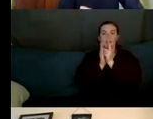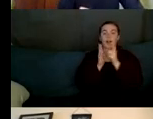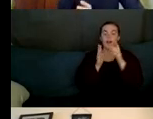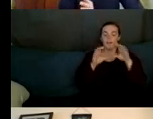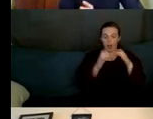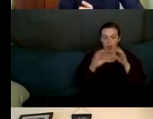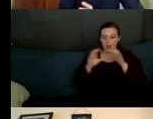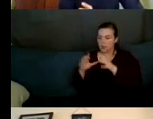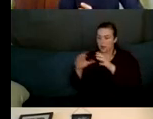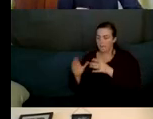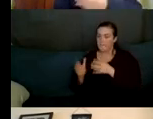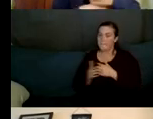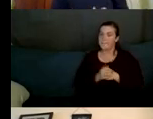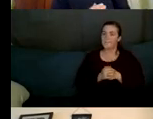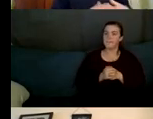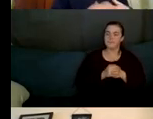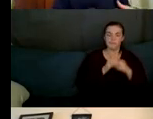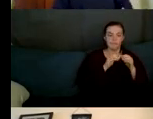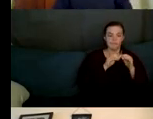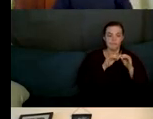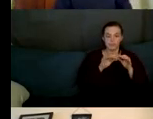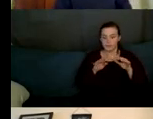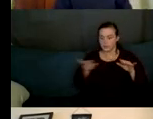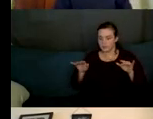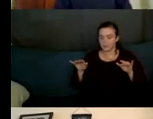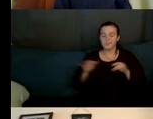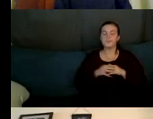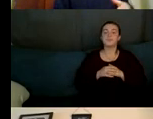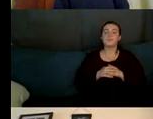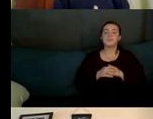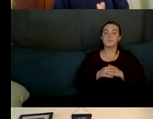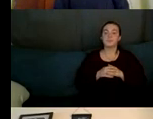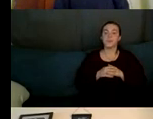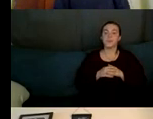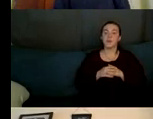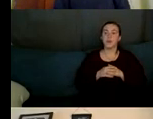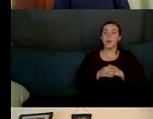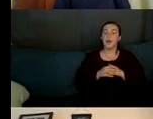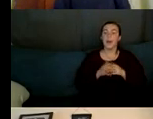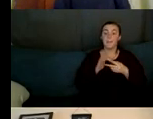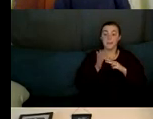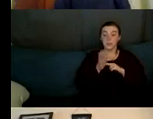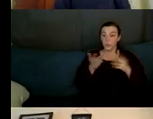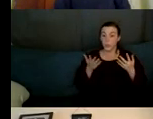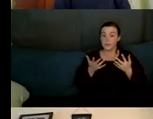that every single, like no matter where you were in the known world, you had the opportunity to